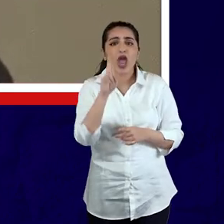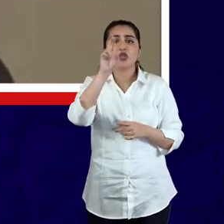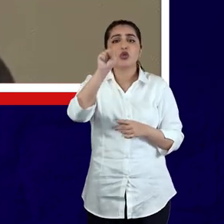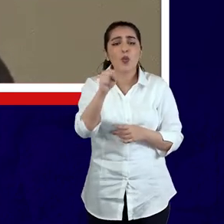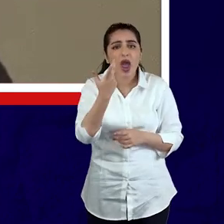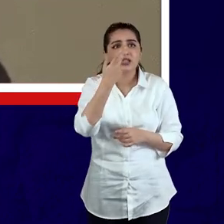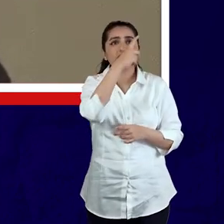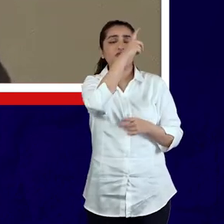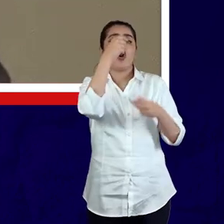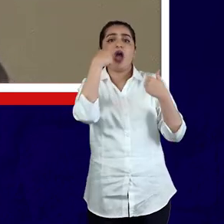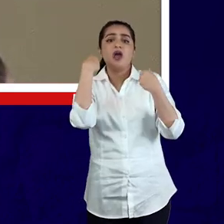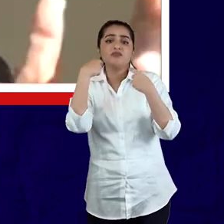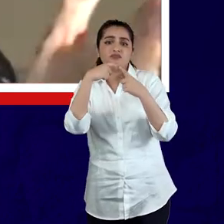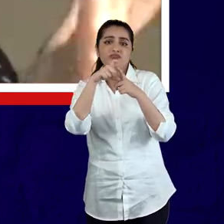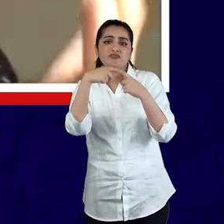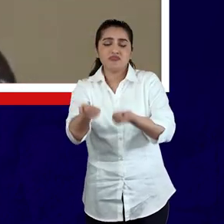as USAID,